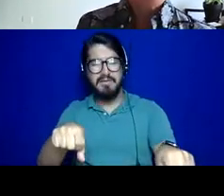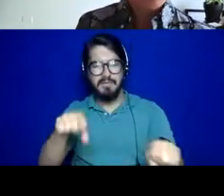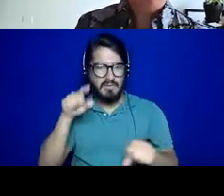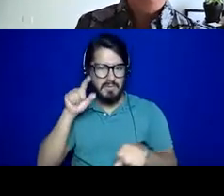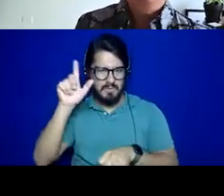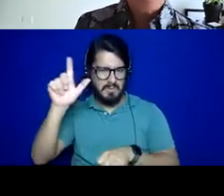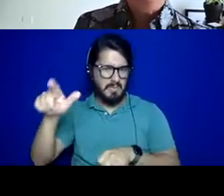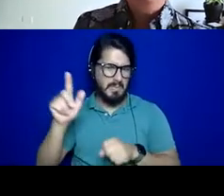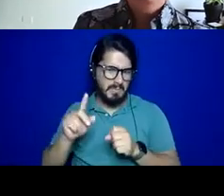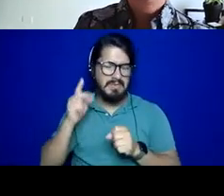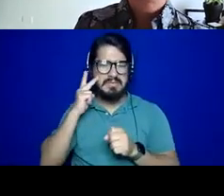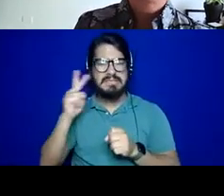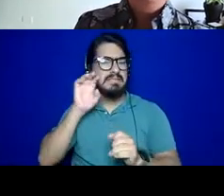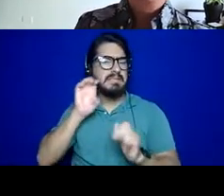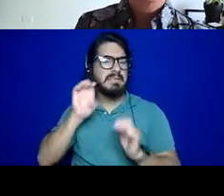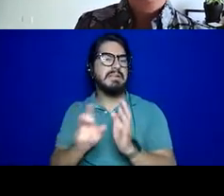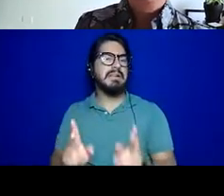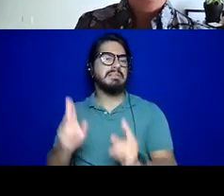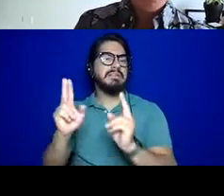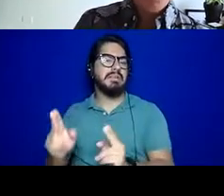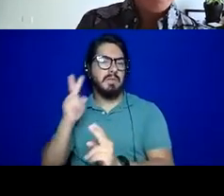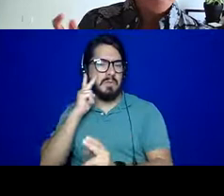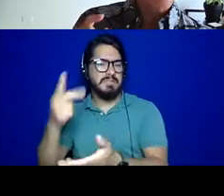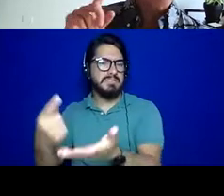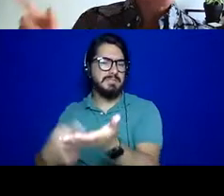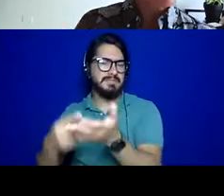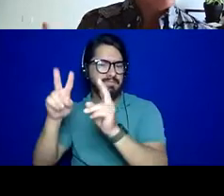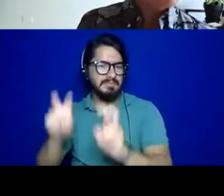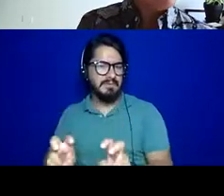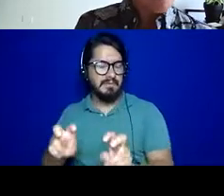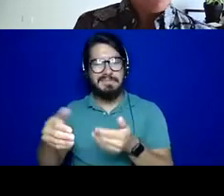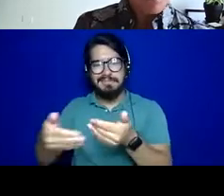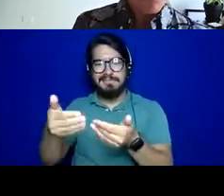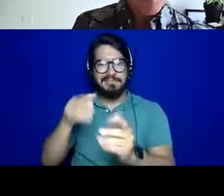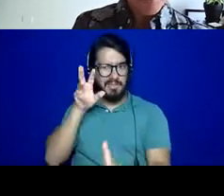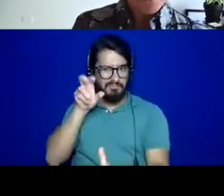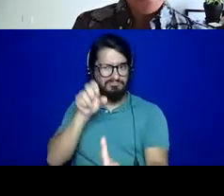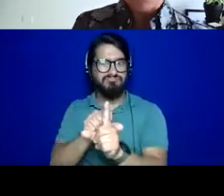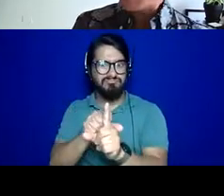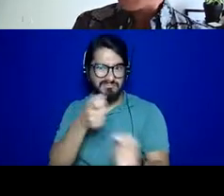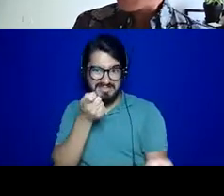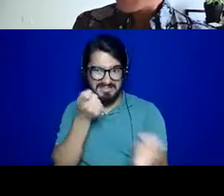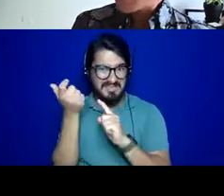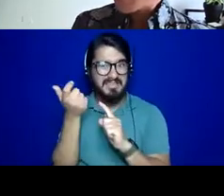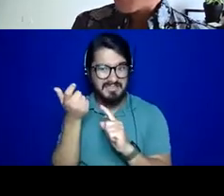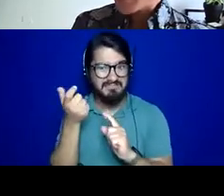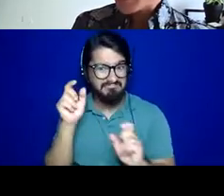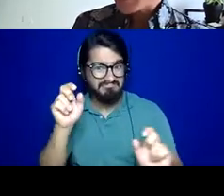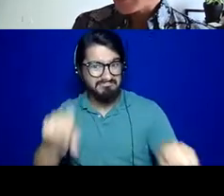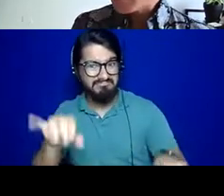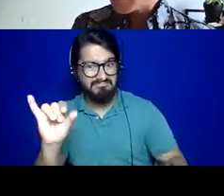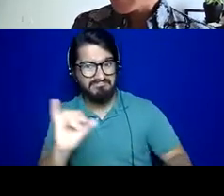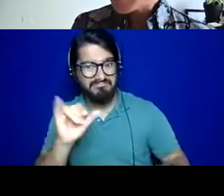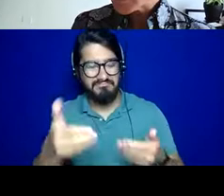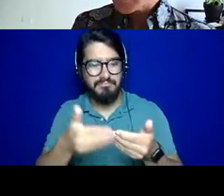at some screenshots from that next. It's quite easy to view properties and then delete metadata and